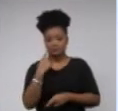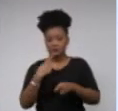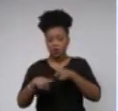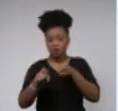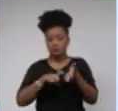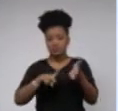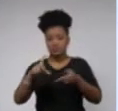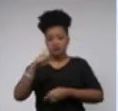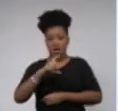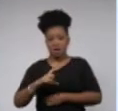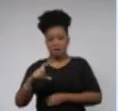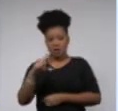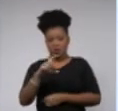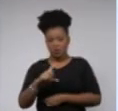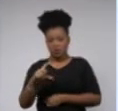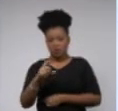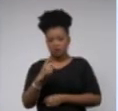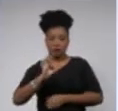municipality.